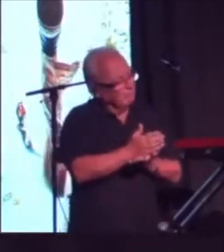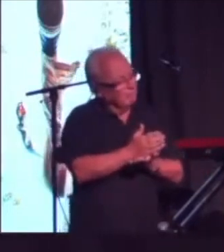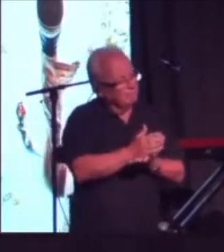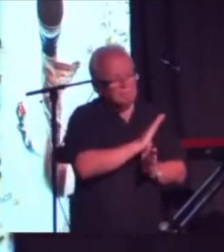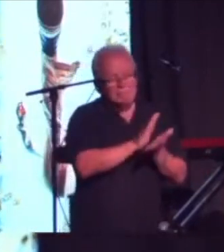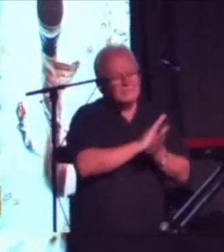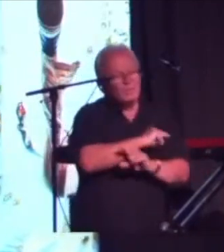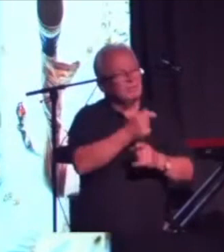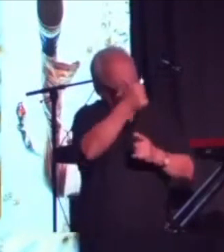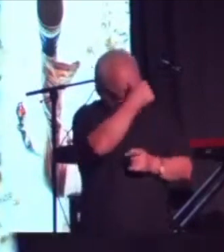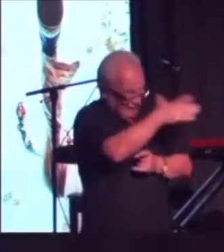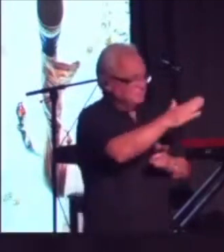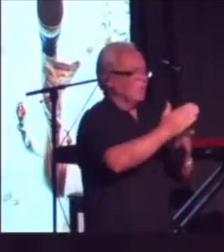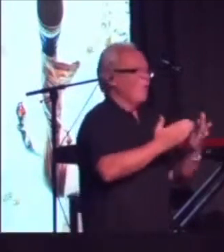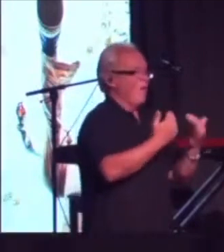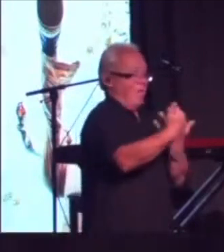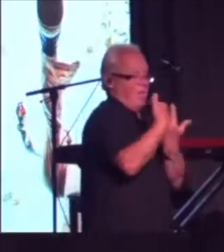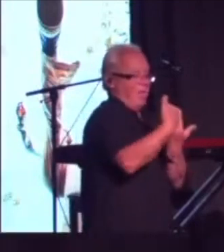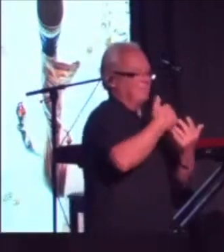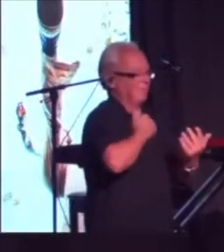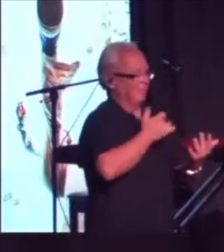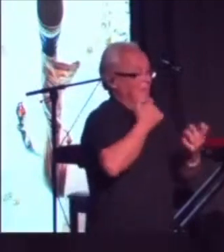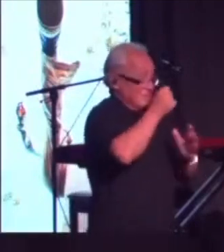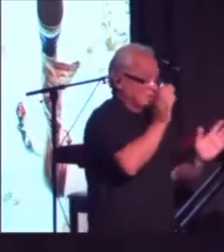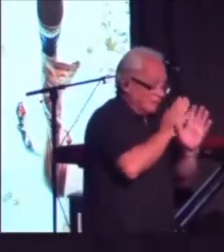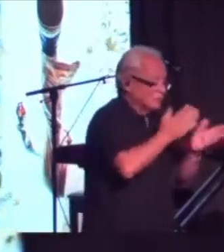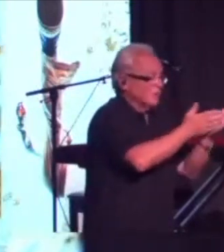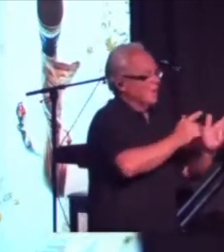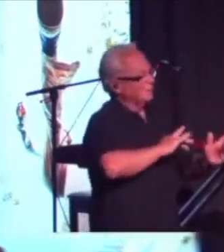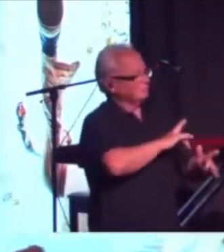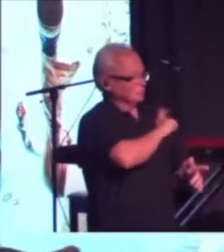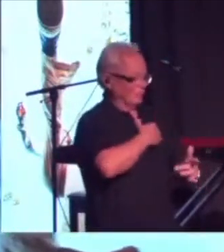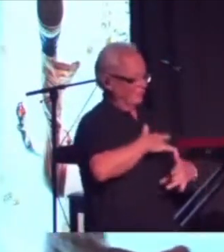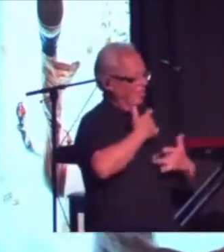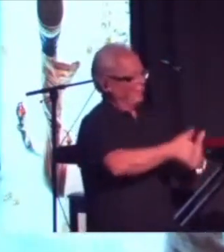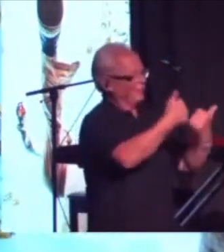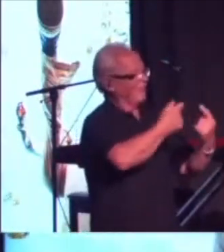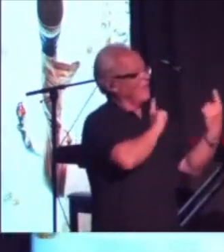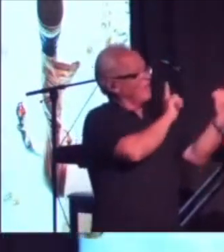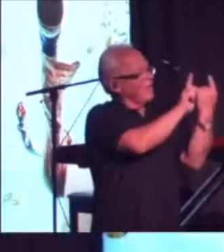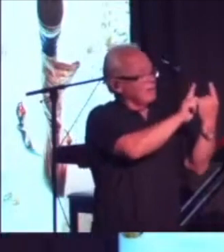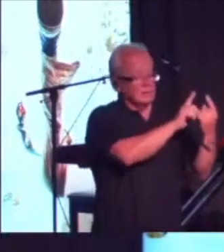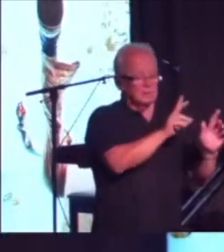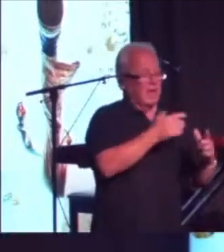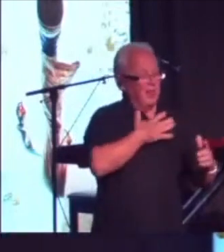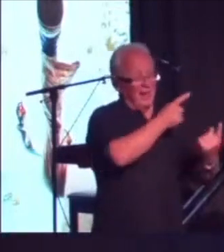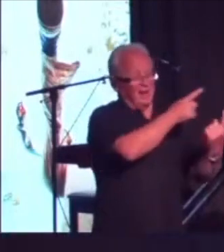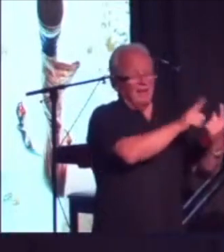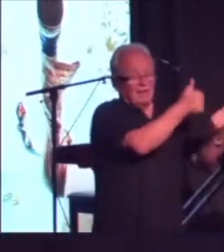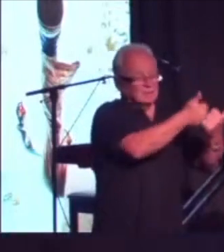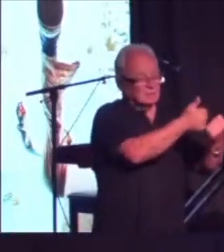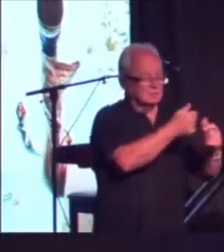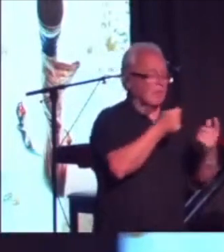you don't give unrestricted access because you have a good feeling about somebody. You like them a bit.